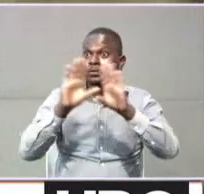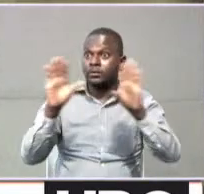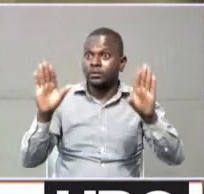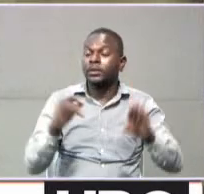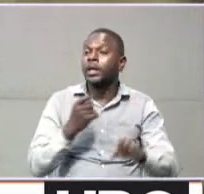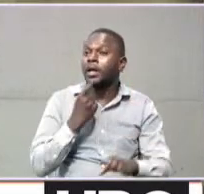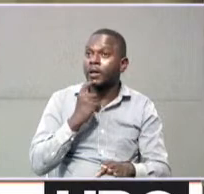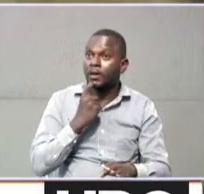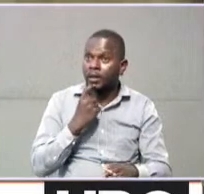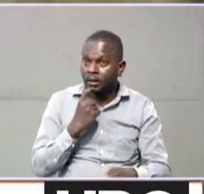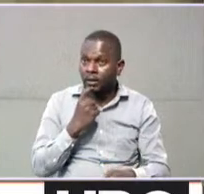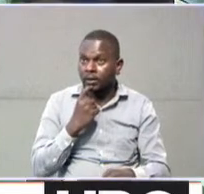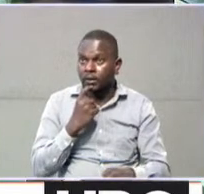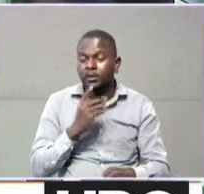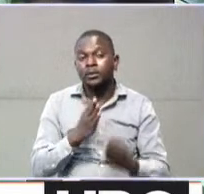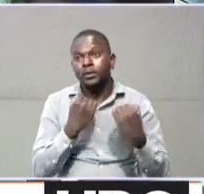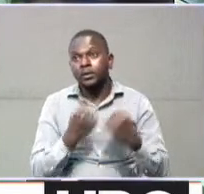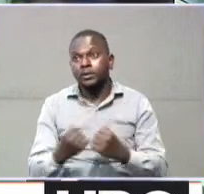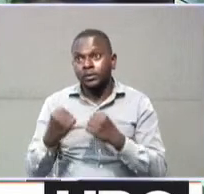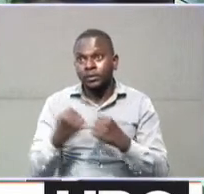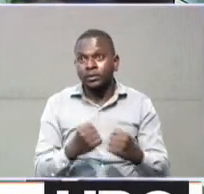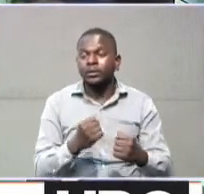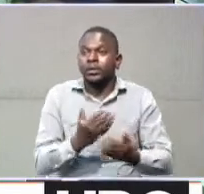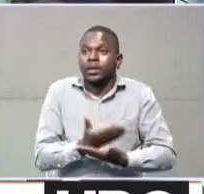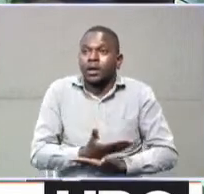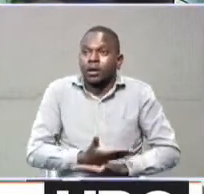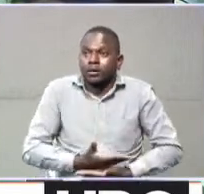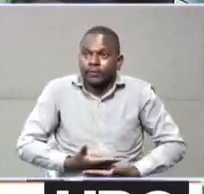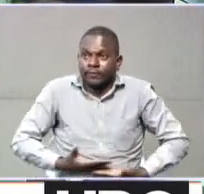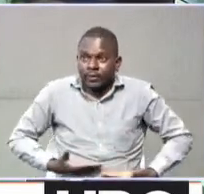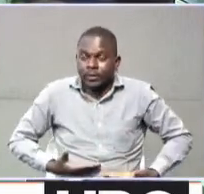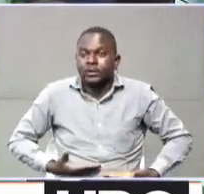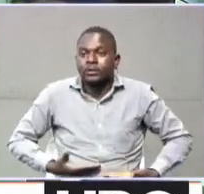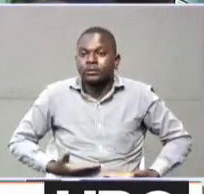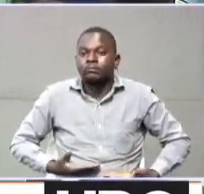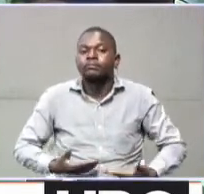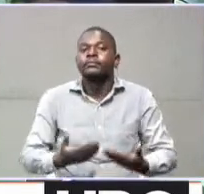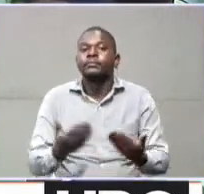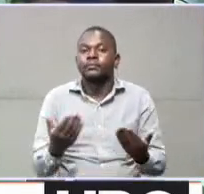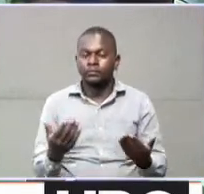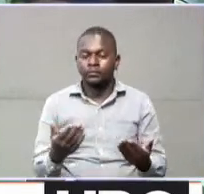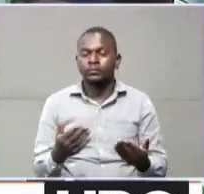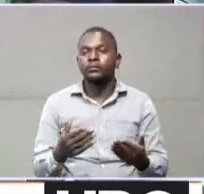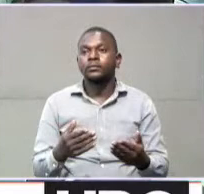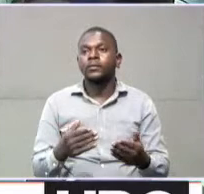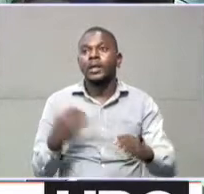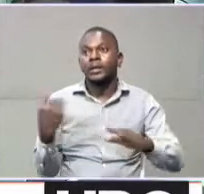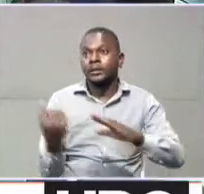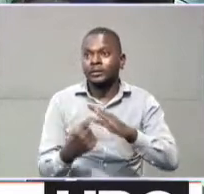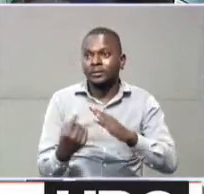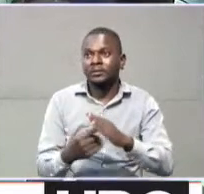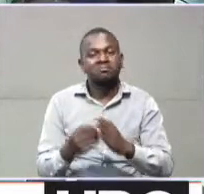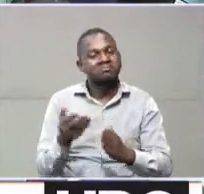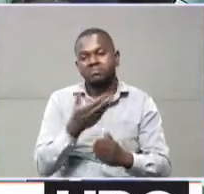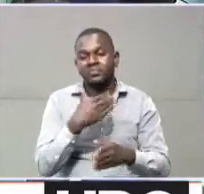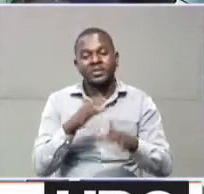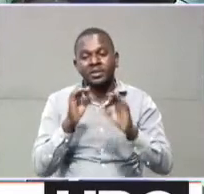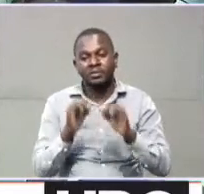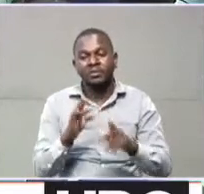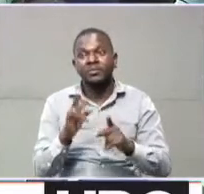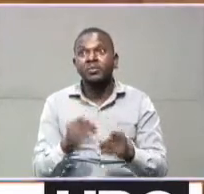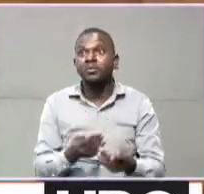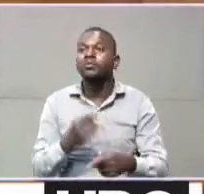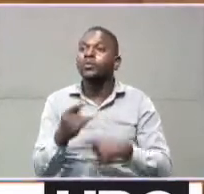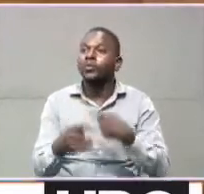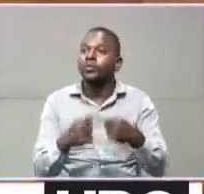karamoja is faced with challenges of famine and the station is not any better people are still